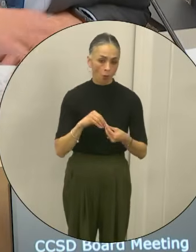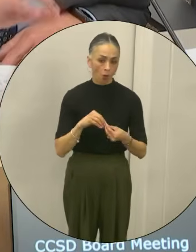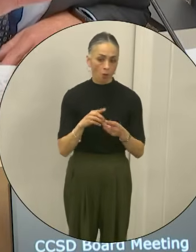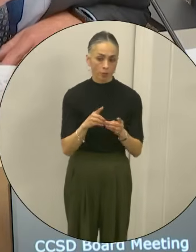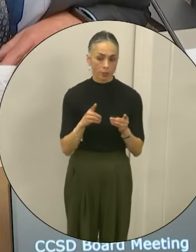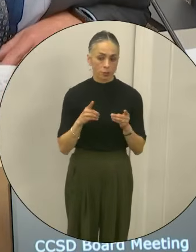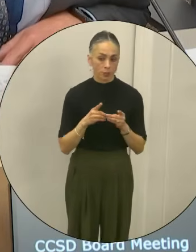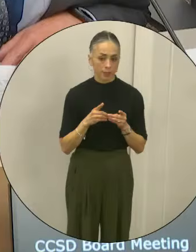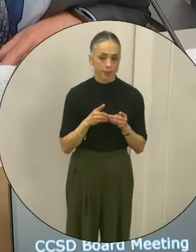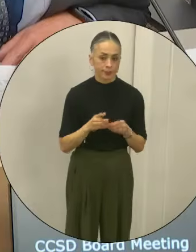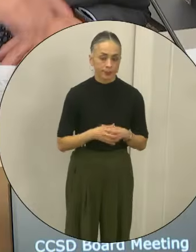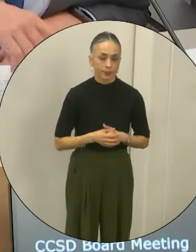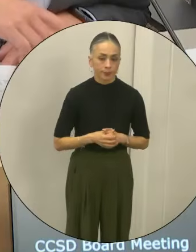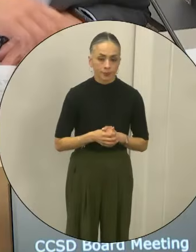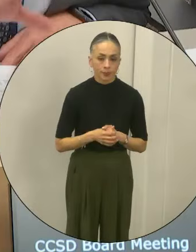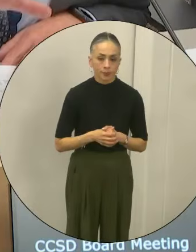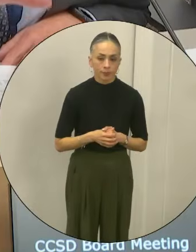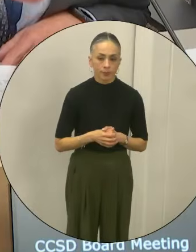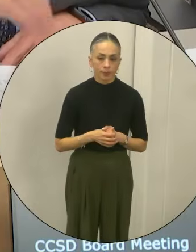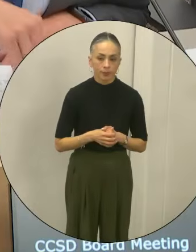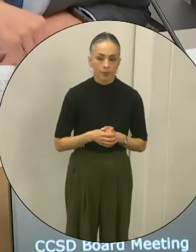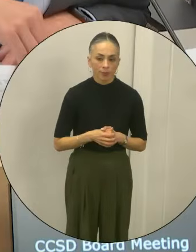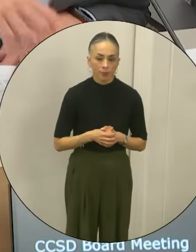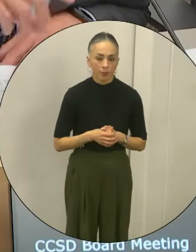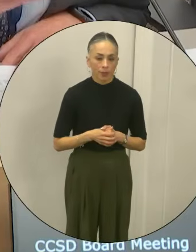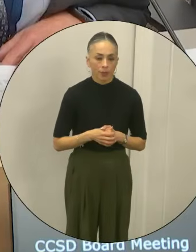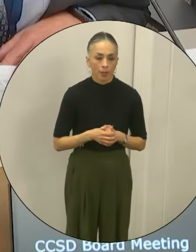components. However, the content areas are so